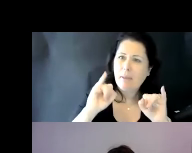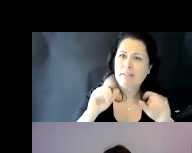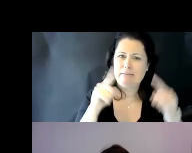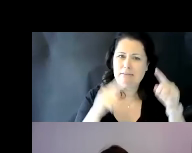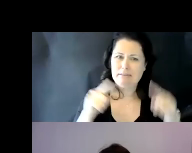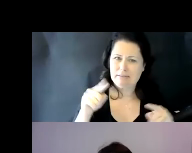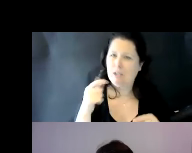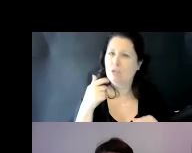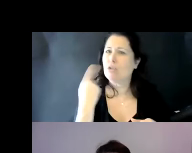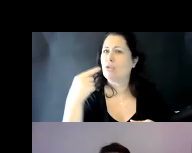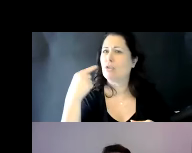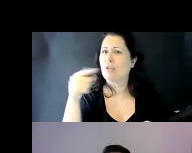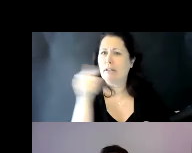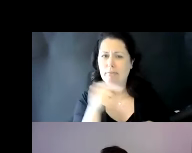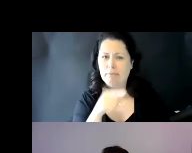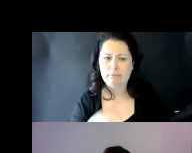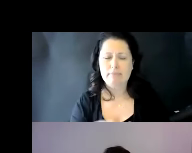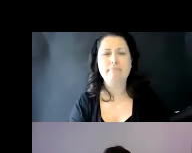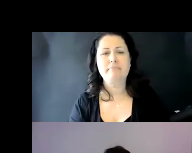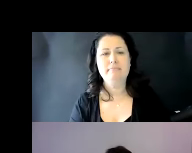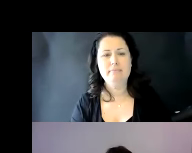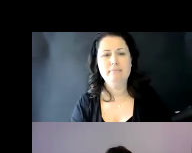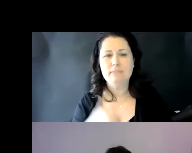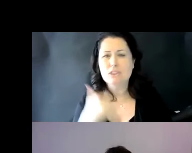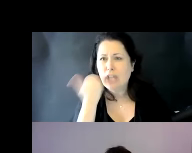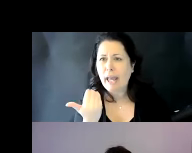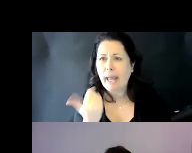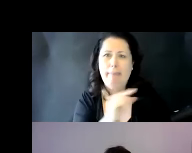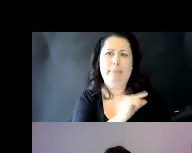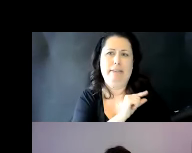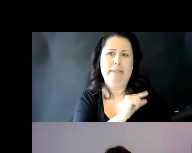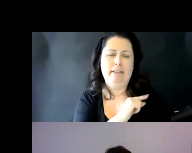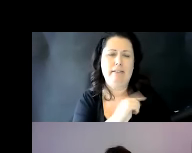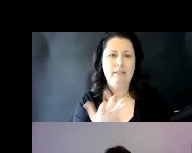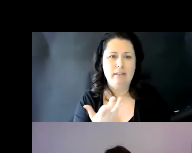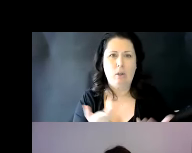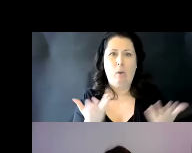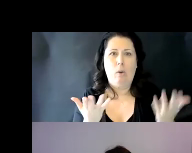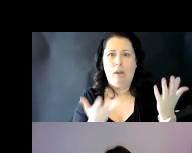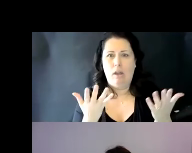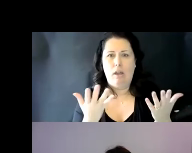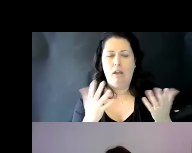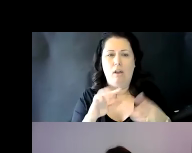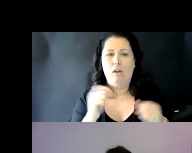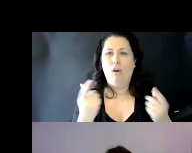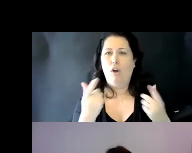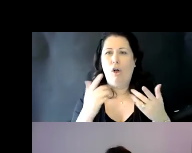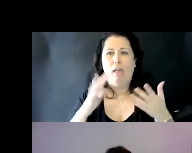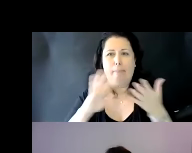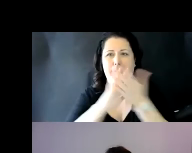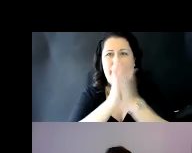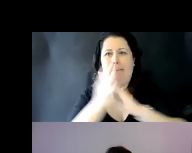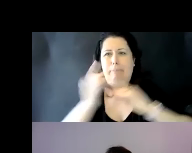is we started off with 76 indicators, and increasingly they all started to give us a headache.